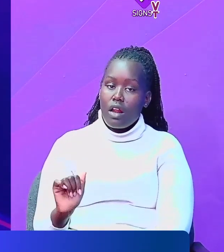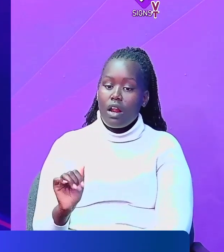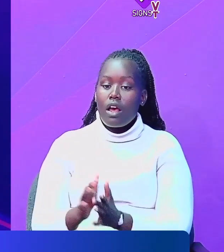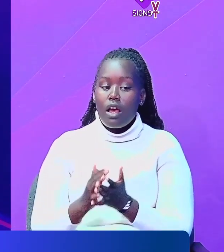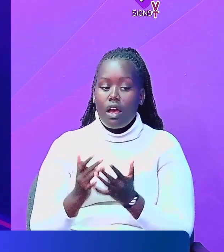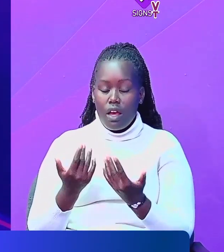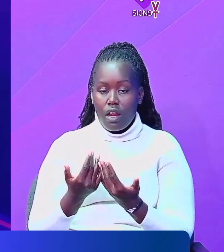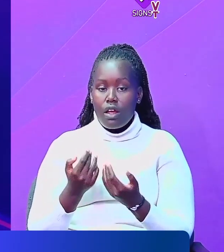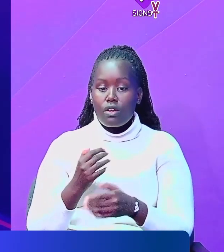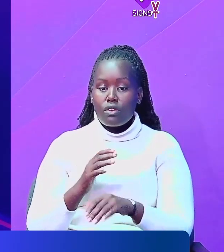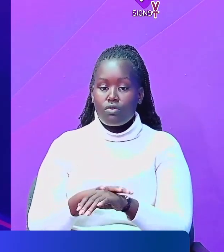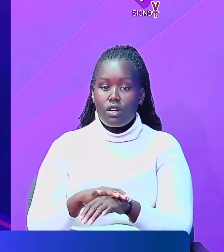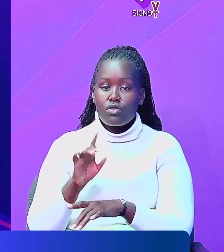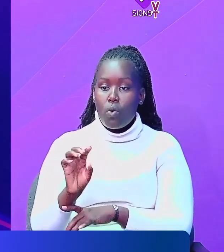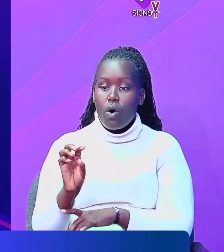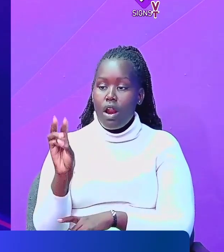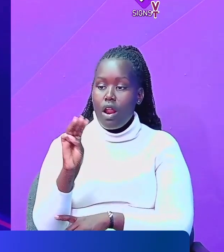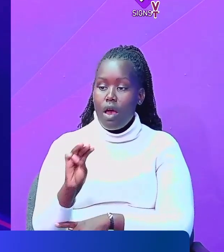yield